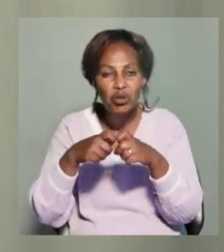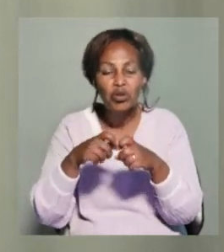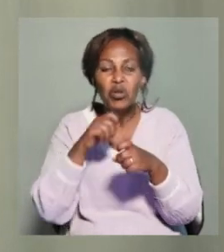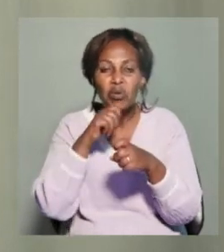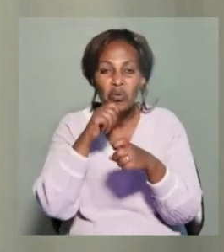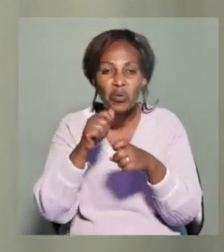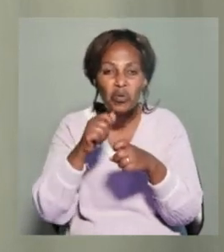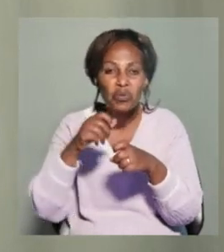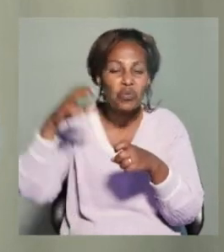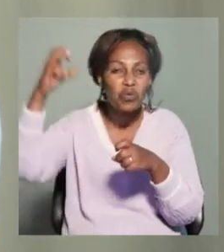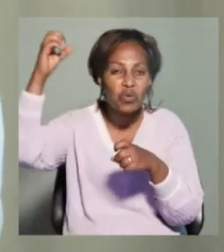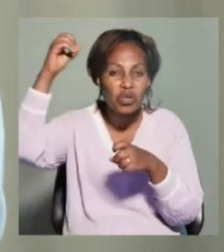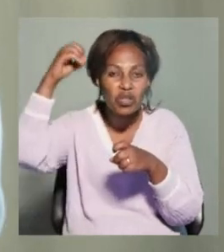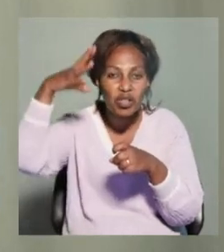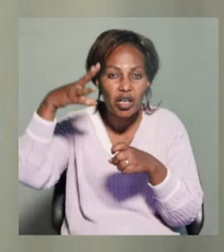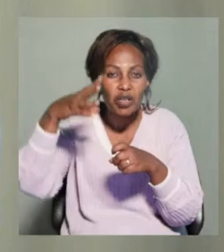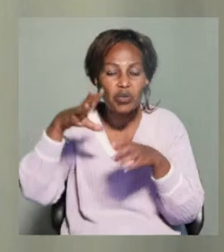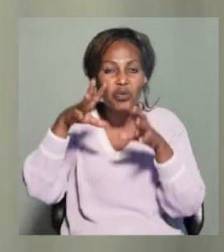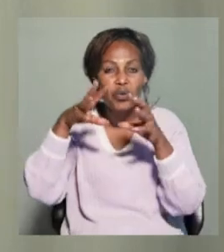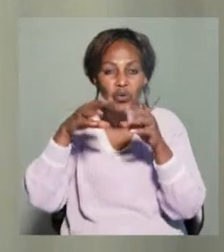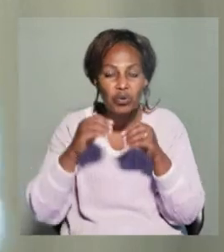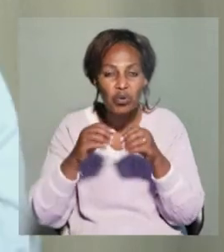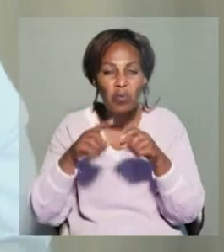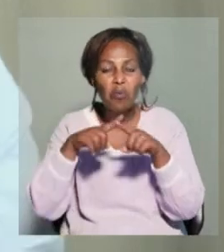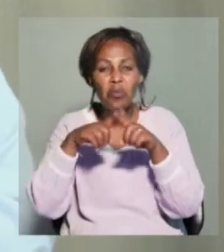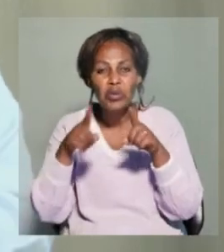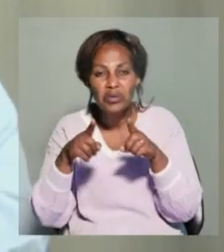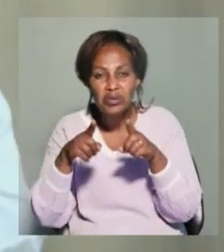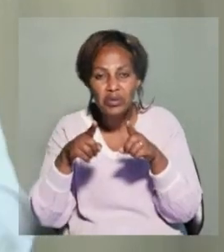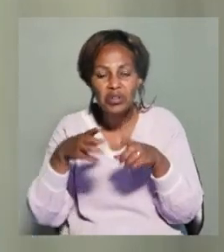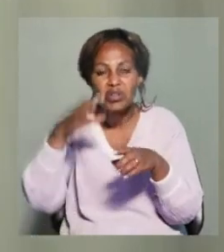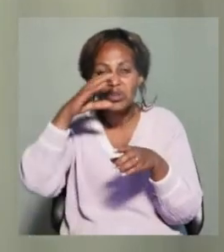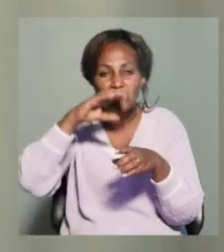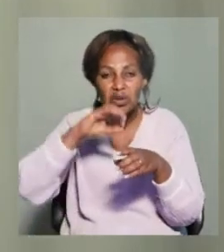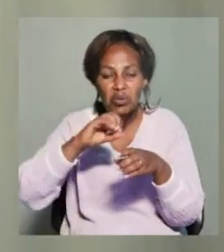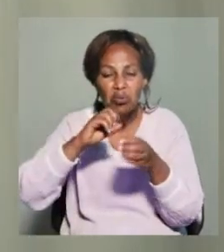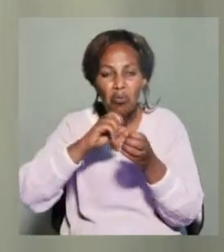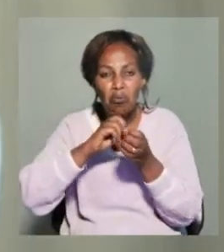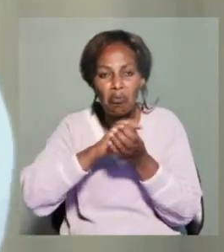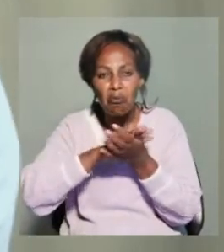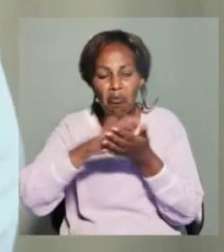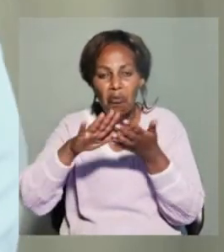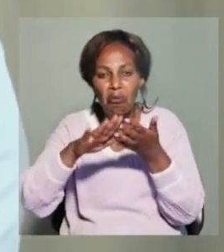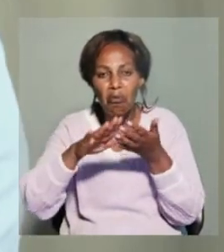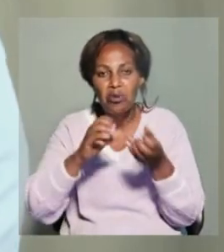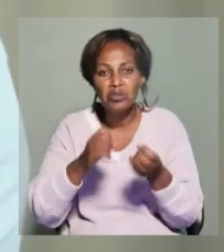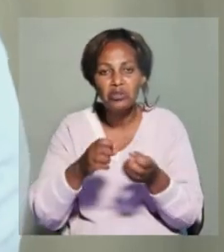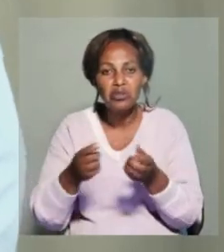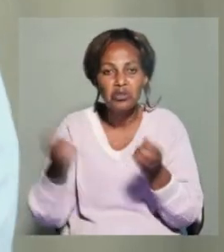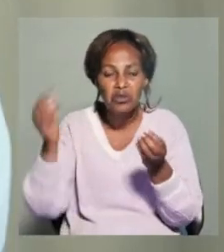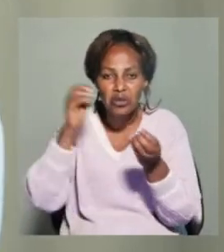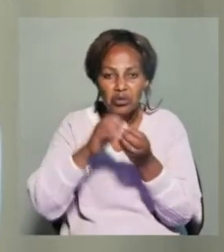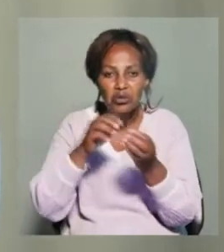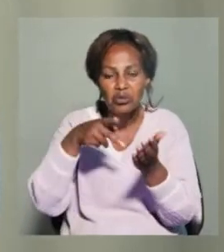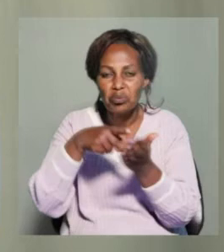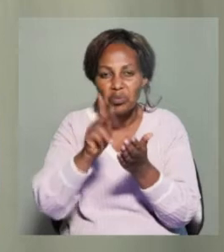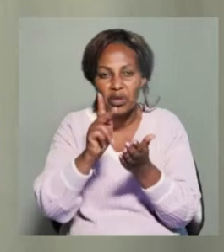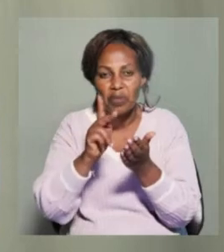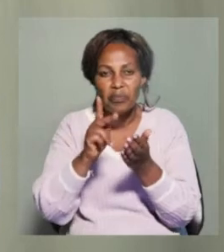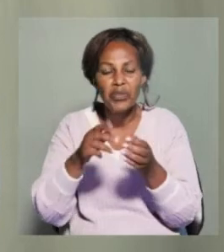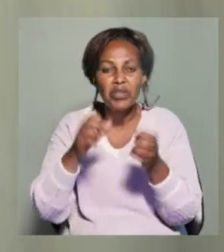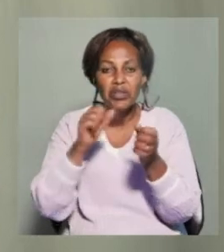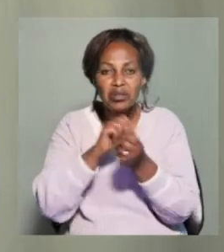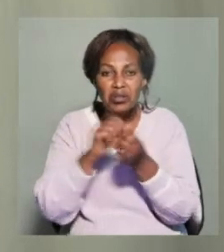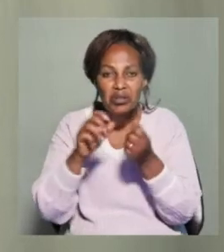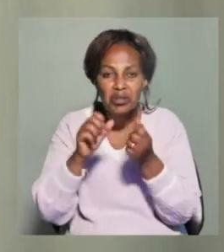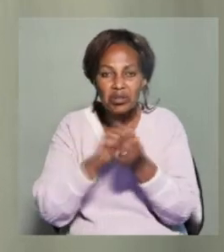got, but for the heat wasted into the environment. That is the reason why incandescent lamps are disappearing